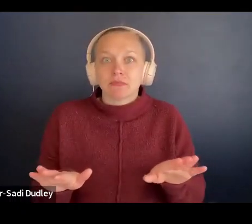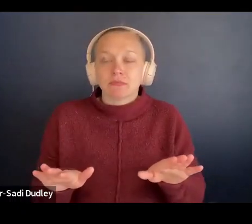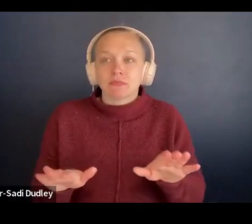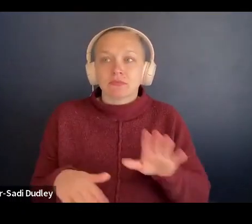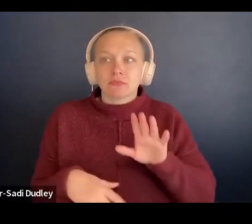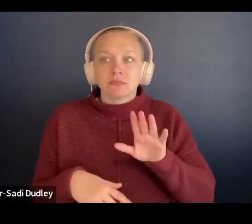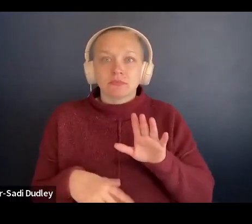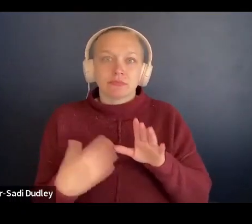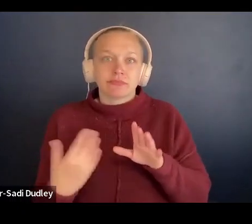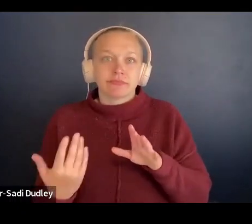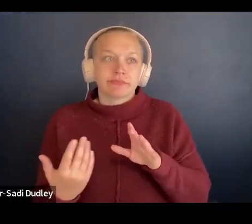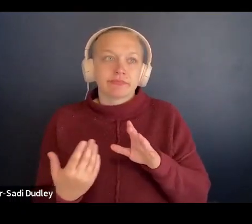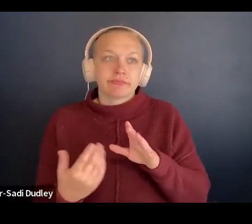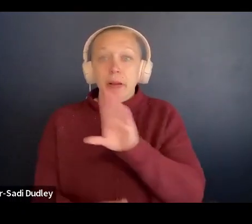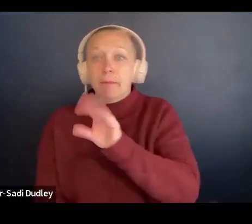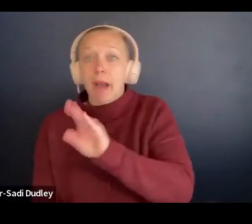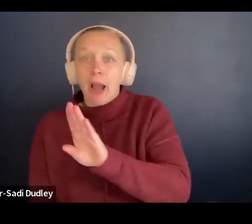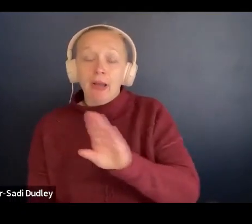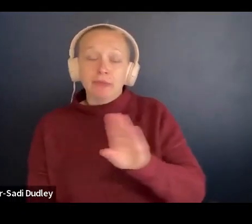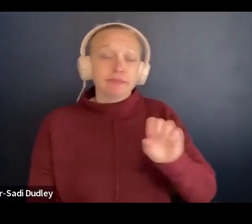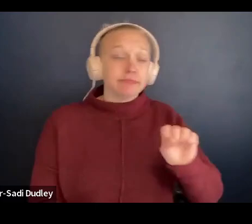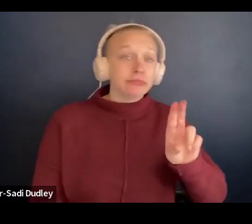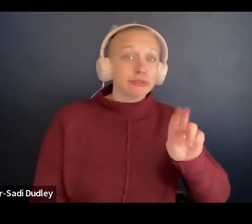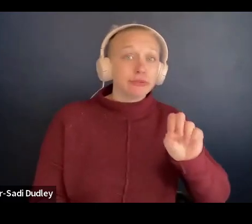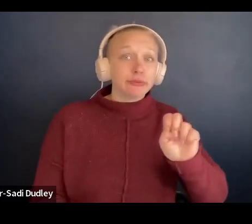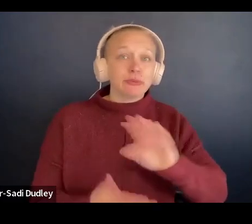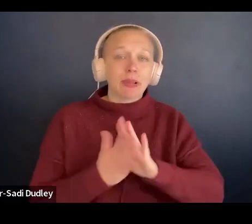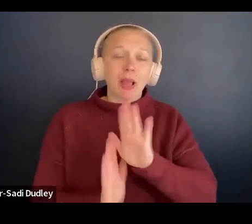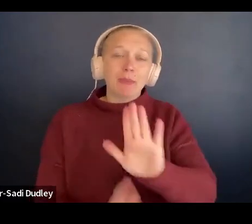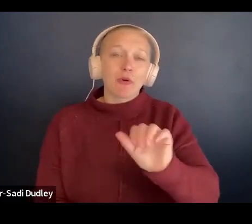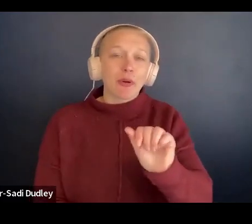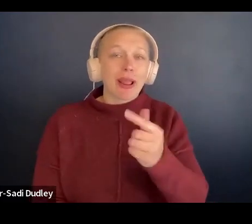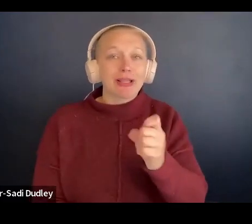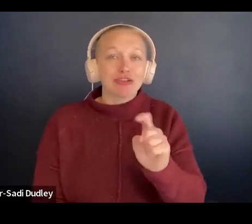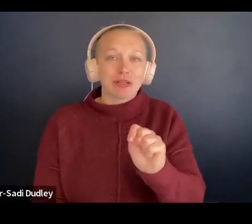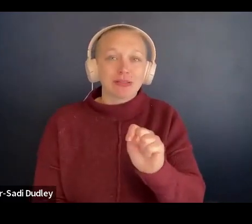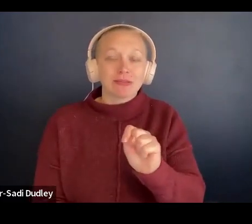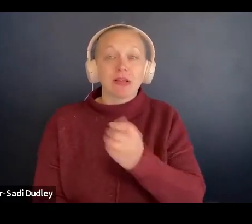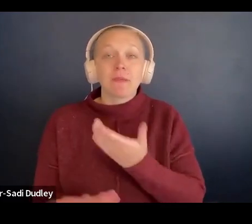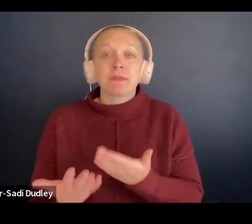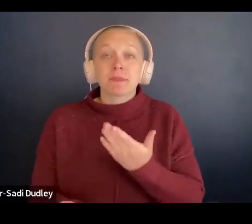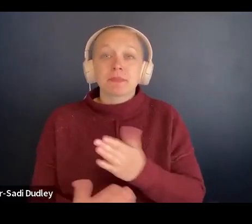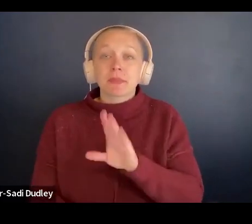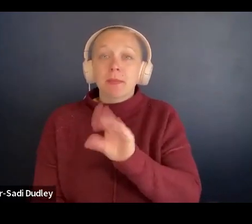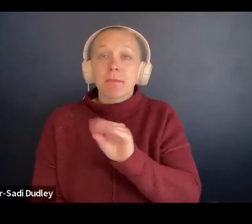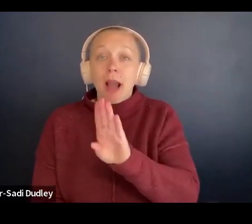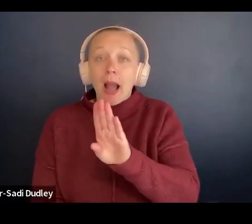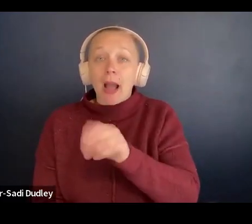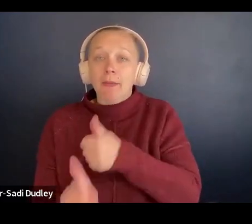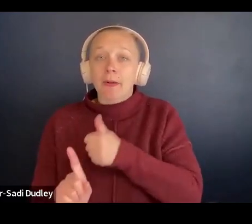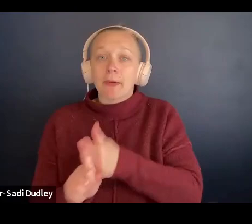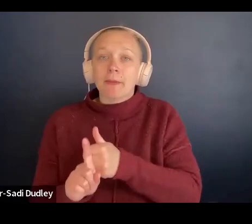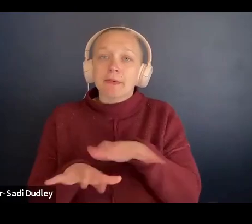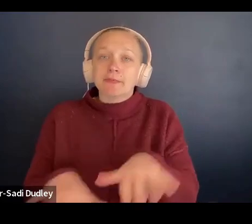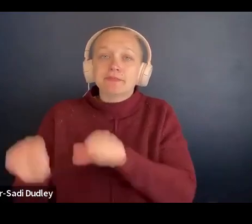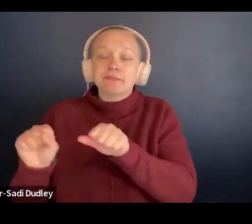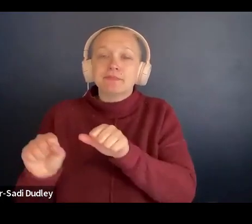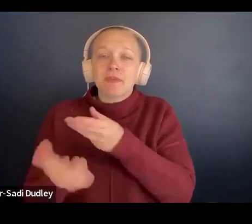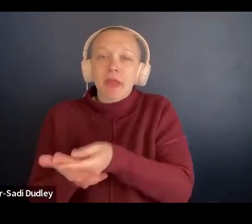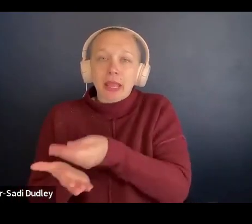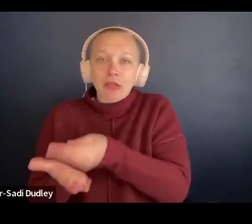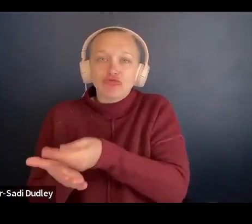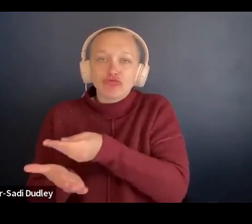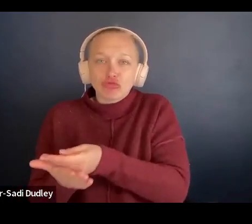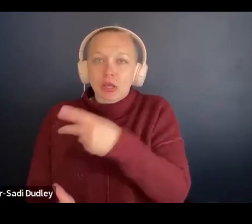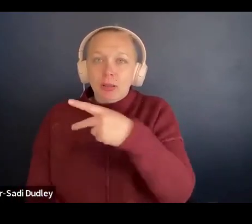be agents for you. Maybe it's a good thing to have Bob take care of your financials, and maybe it's a good thing to